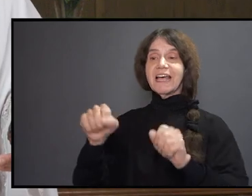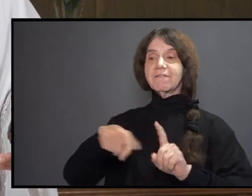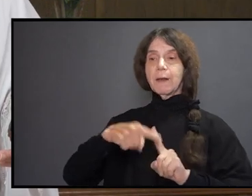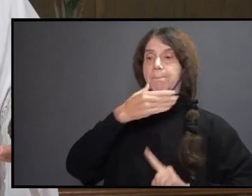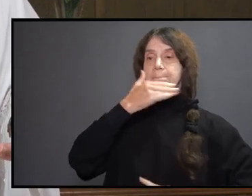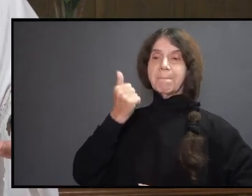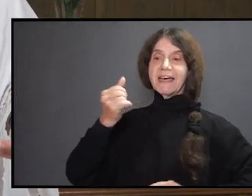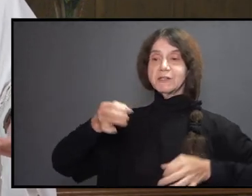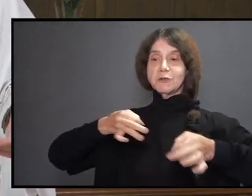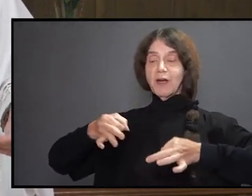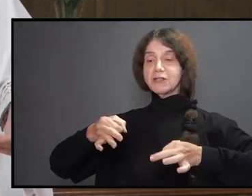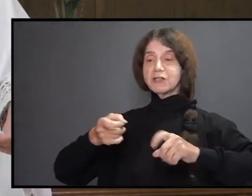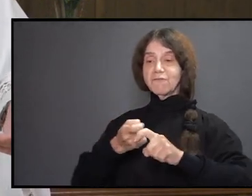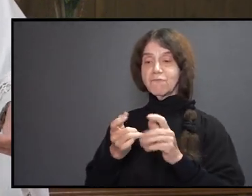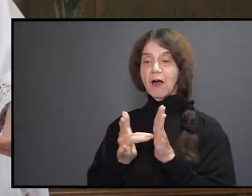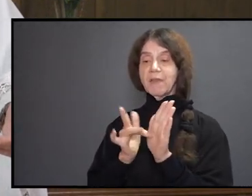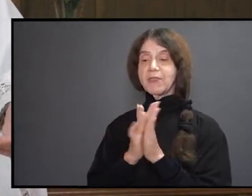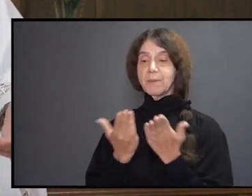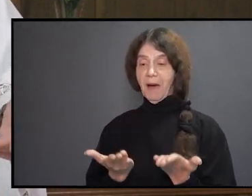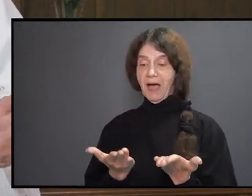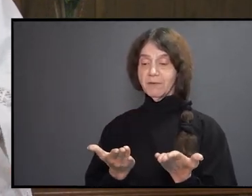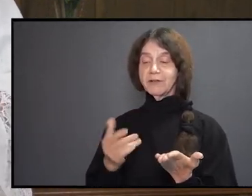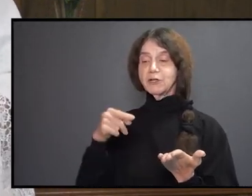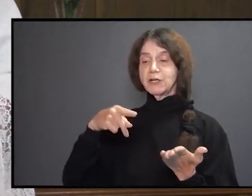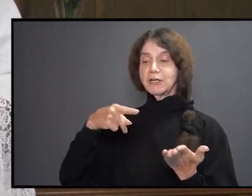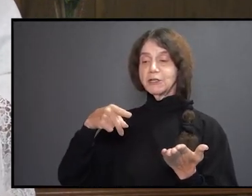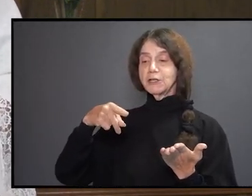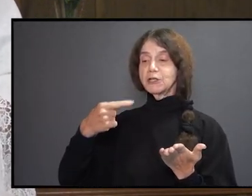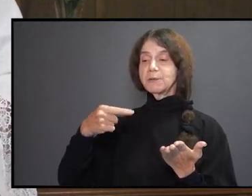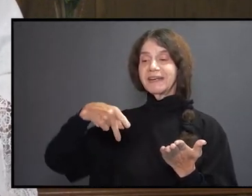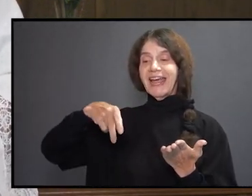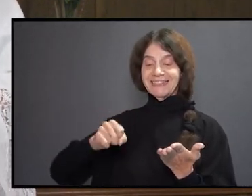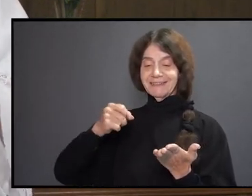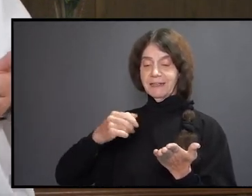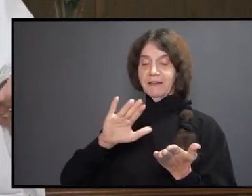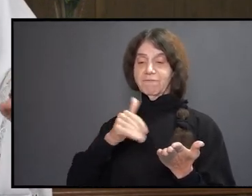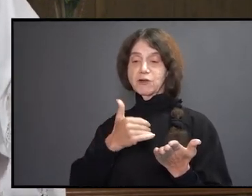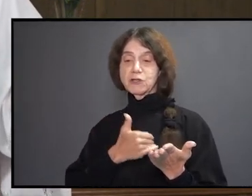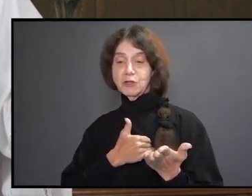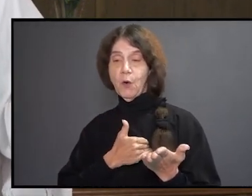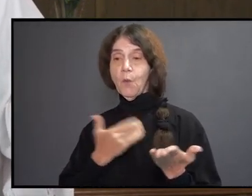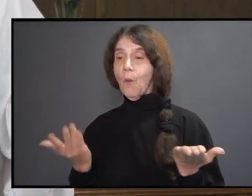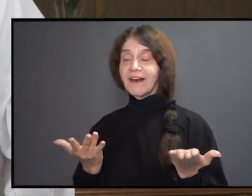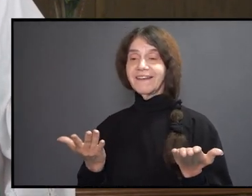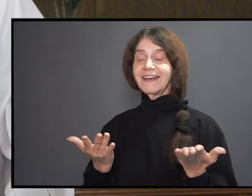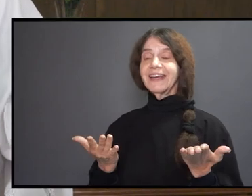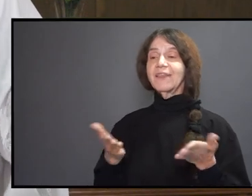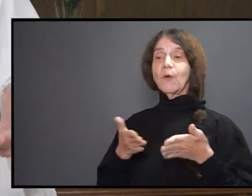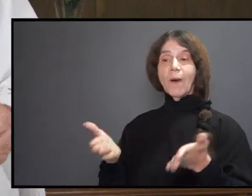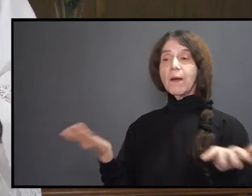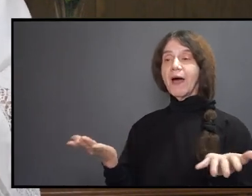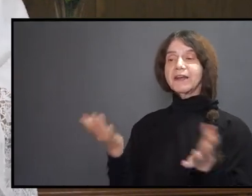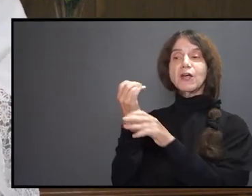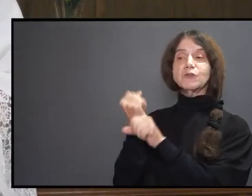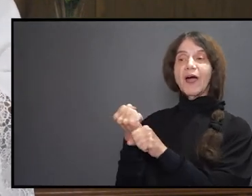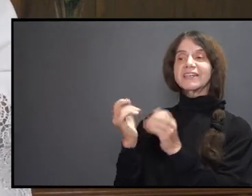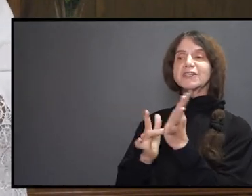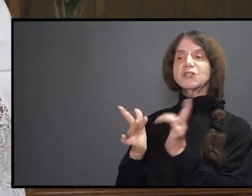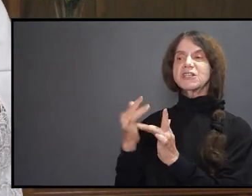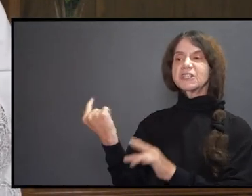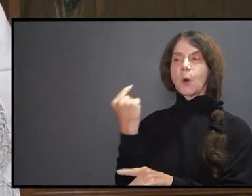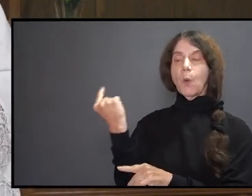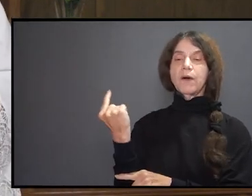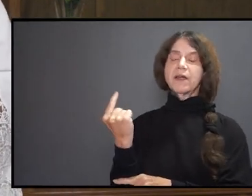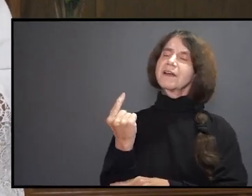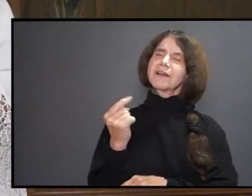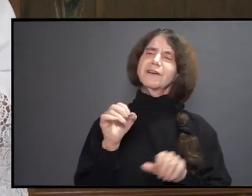best directions from the spiritual GPS, Holy Scripture, and that is trust in Jesus. Works are